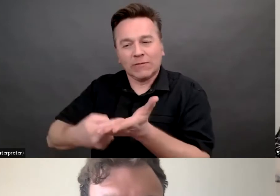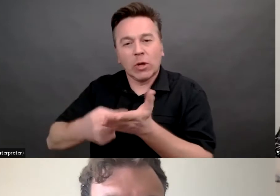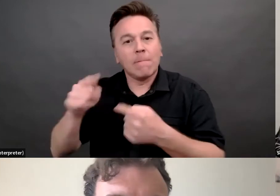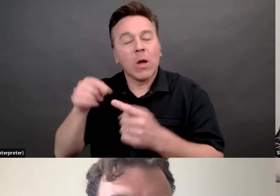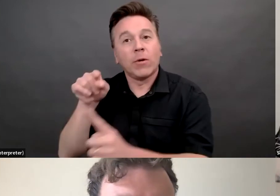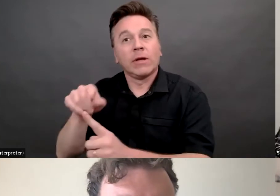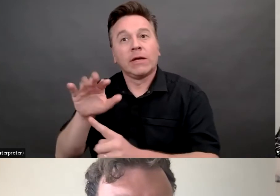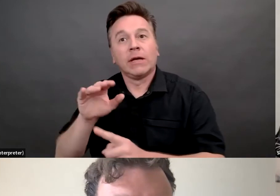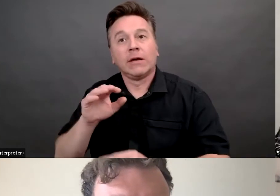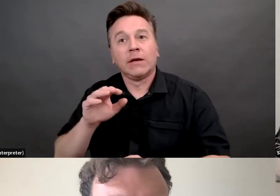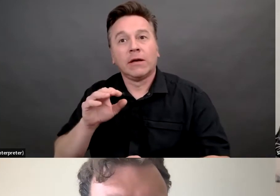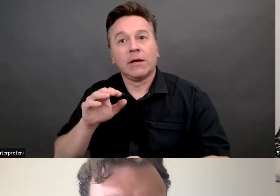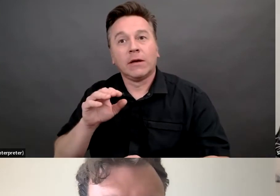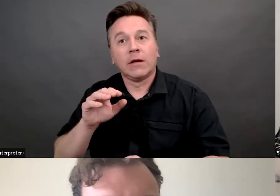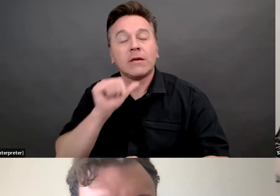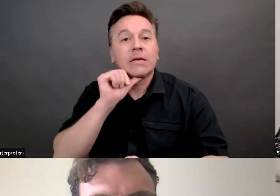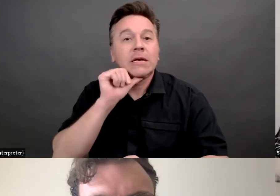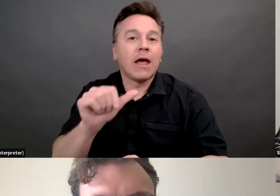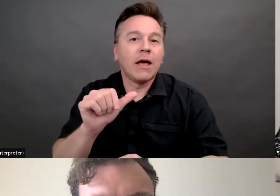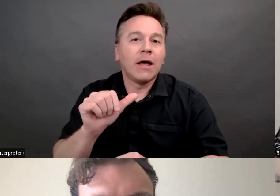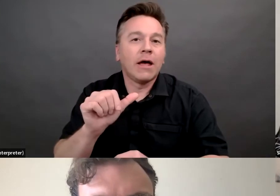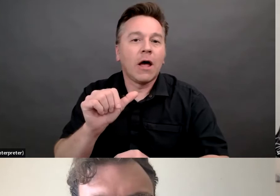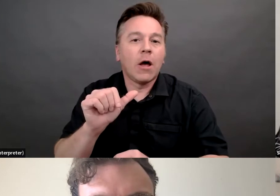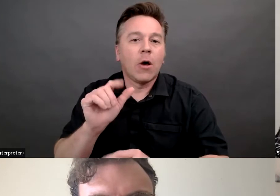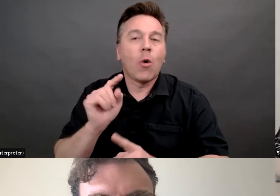about, not just the